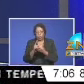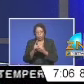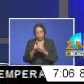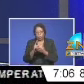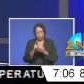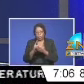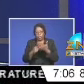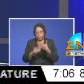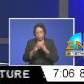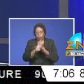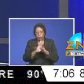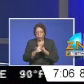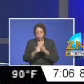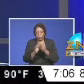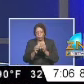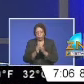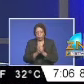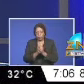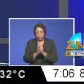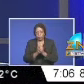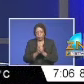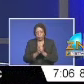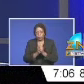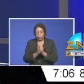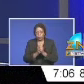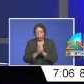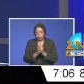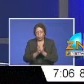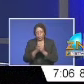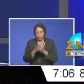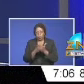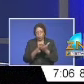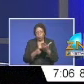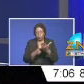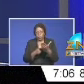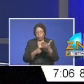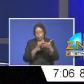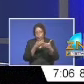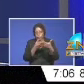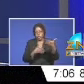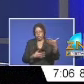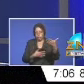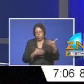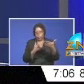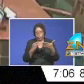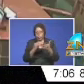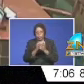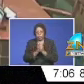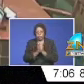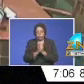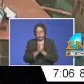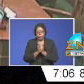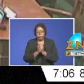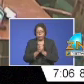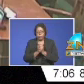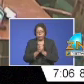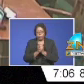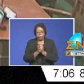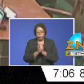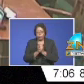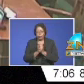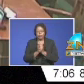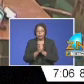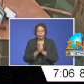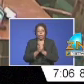adjournment. Our foreign carry fills us in on what today's agenda accomplished. Members of the chamber met